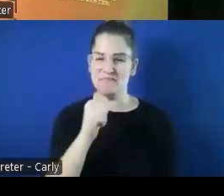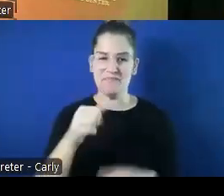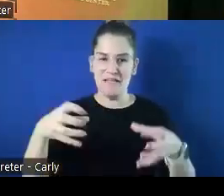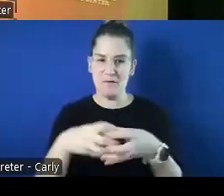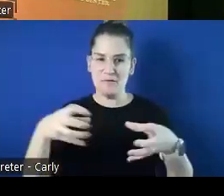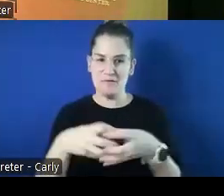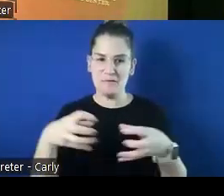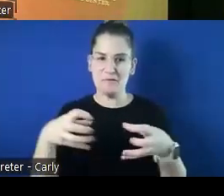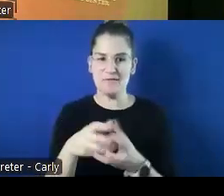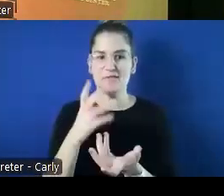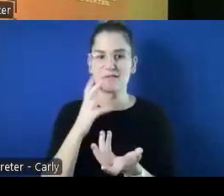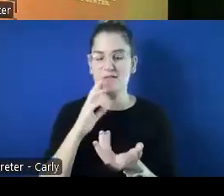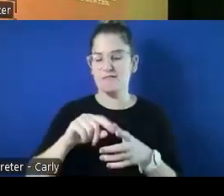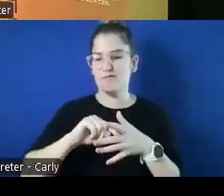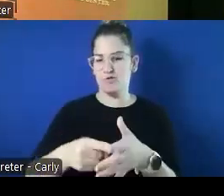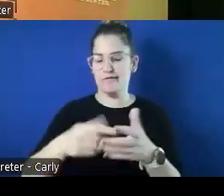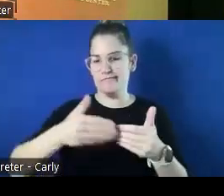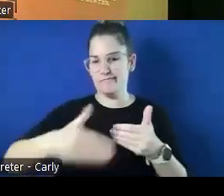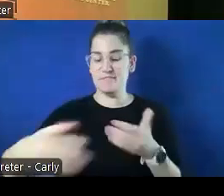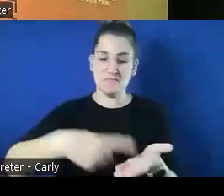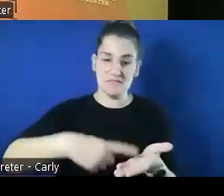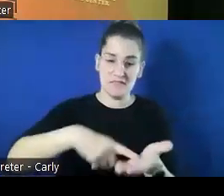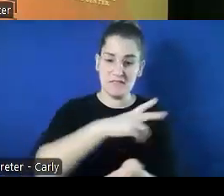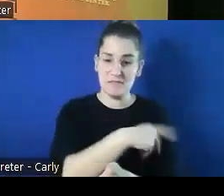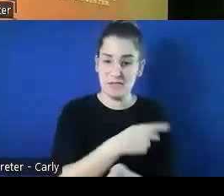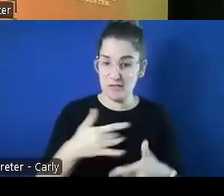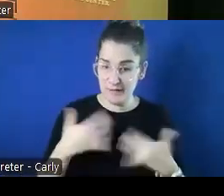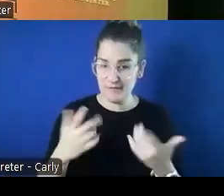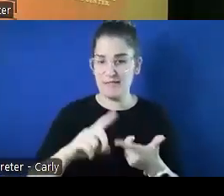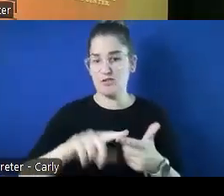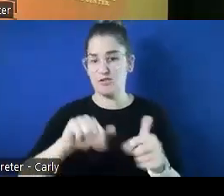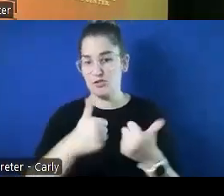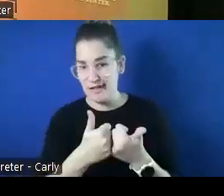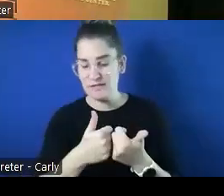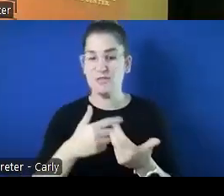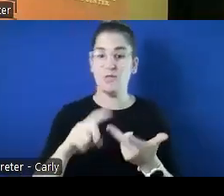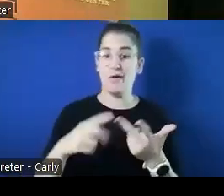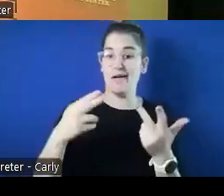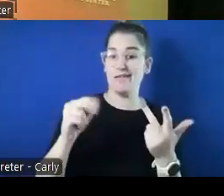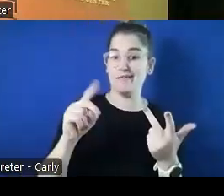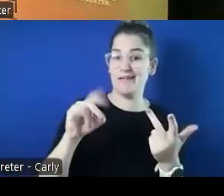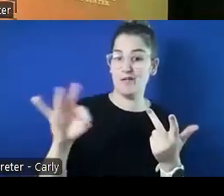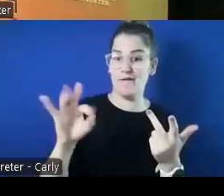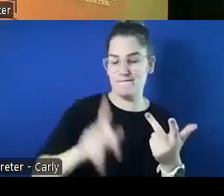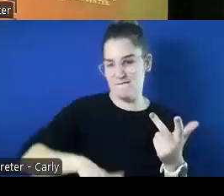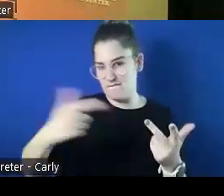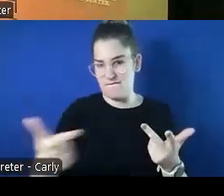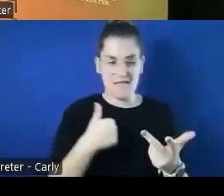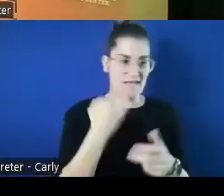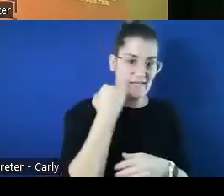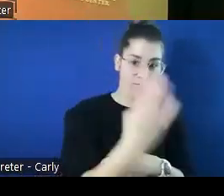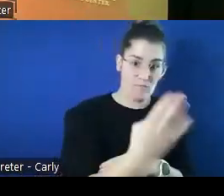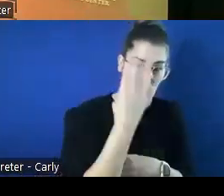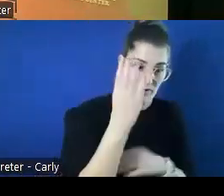interpreters meet to share patient updates, discuss challenges they experienced, and provide handoffs to interpreters working the evening, overnight, and weekend